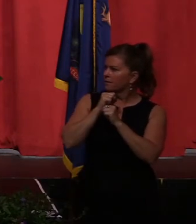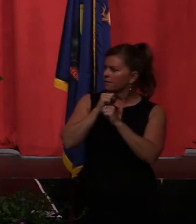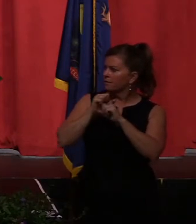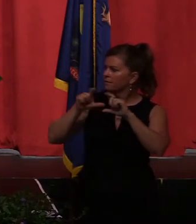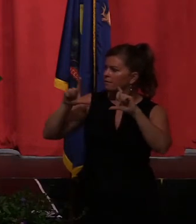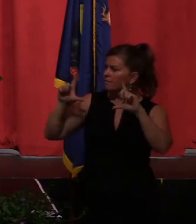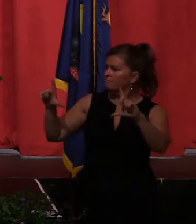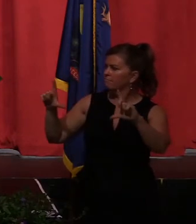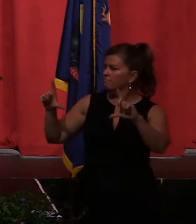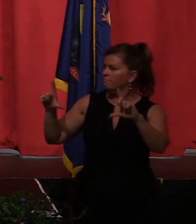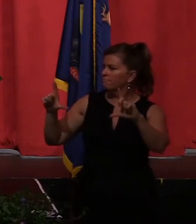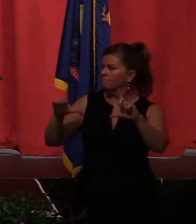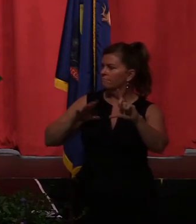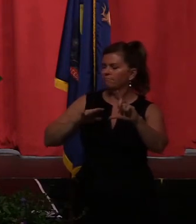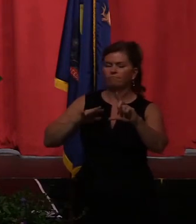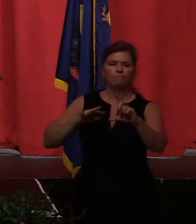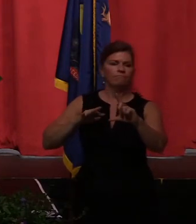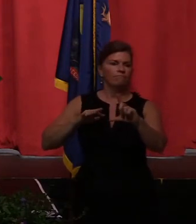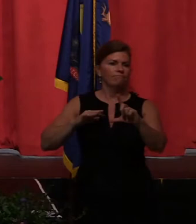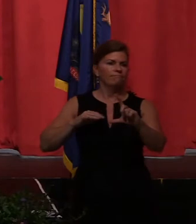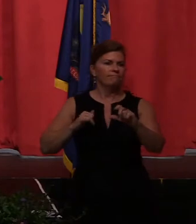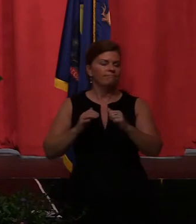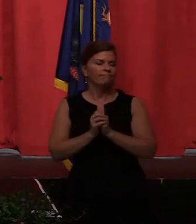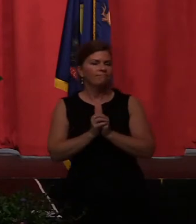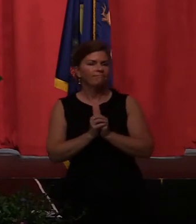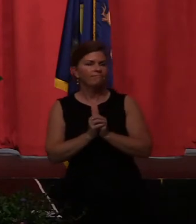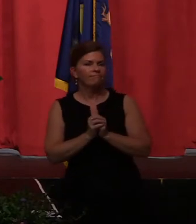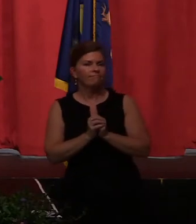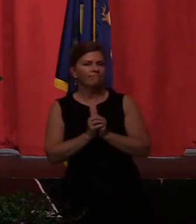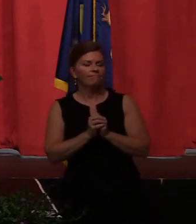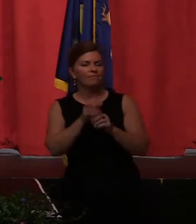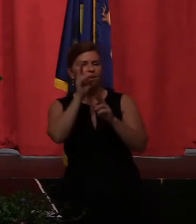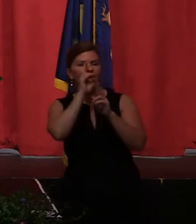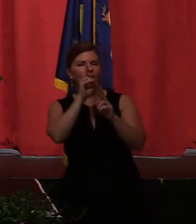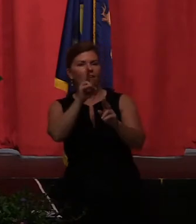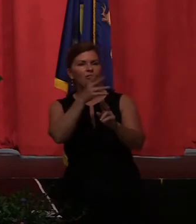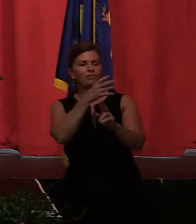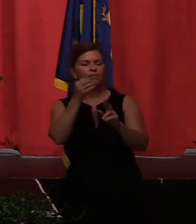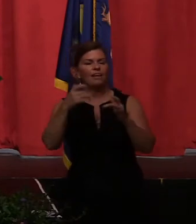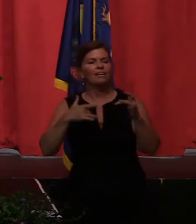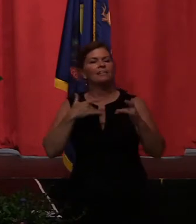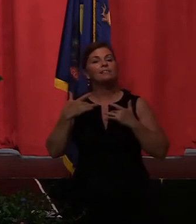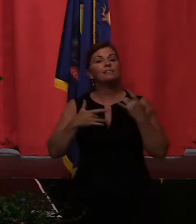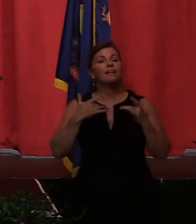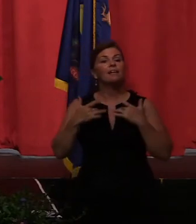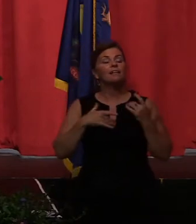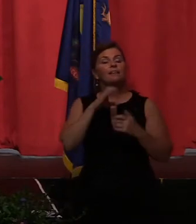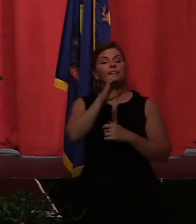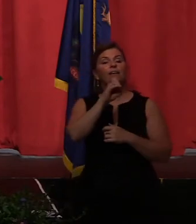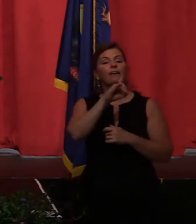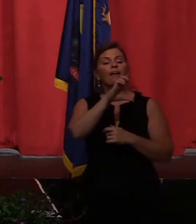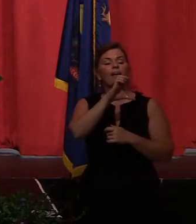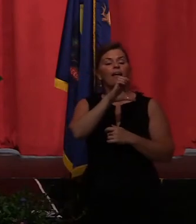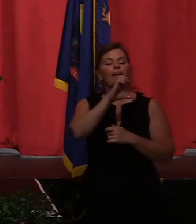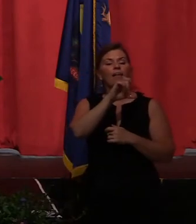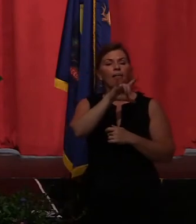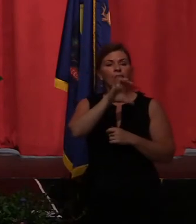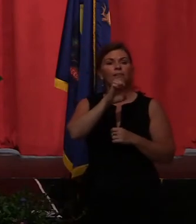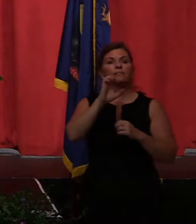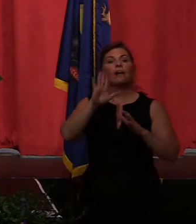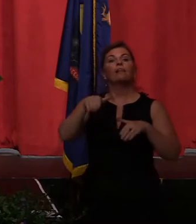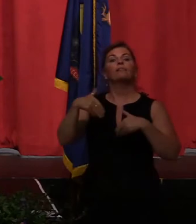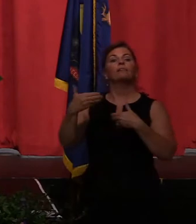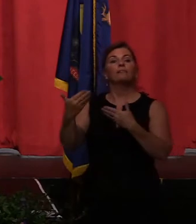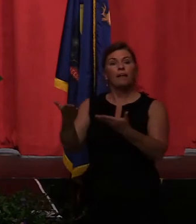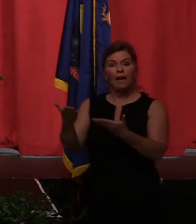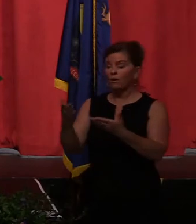composition is stunning. We're honored and excited that Ellie has allowed us to bestow her framed watercolor painting,